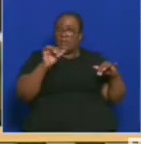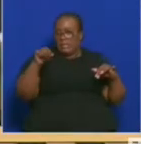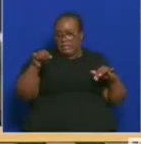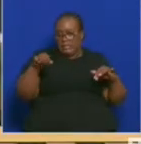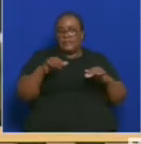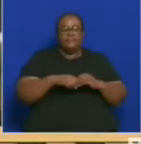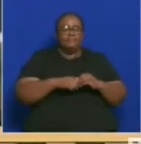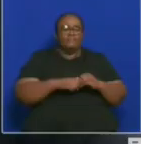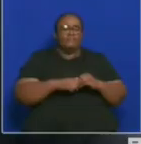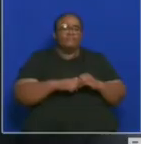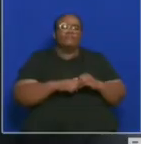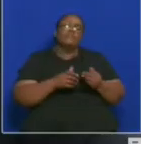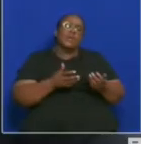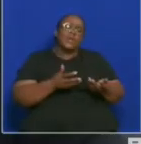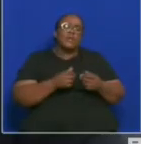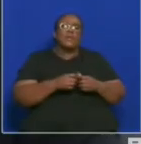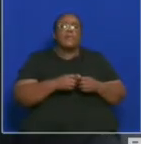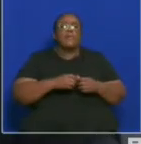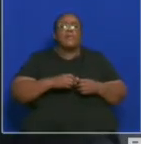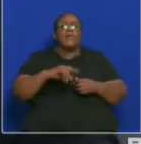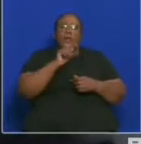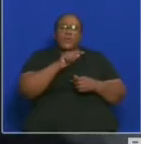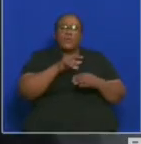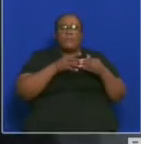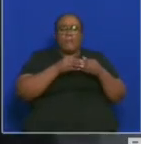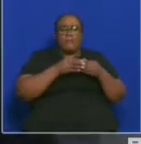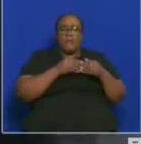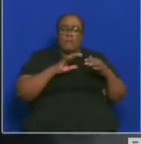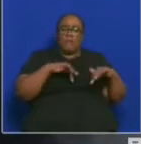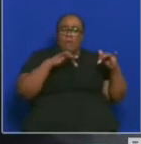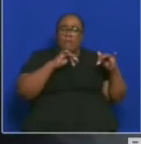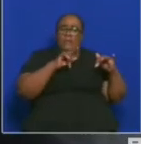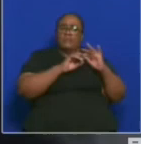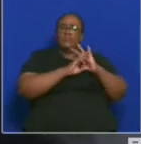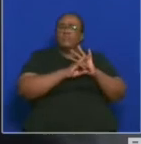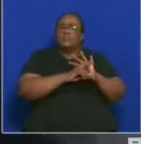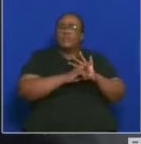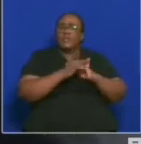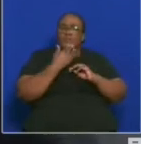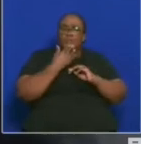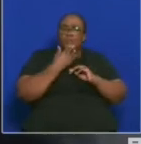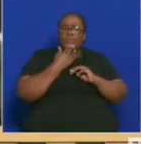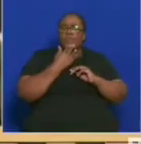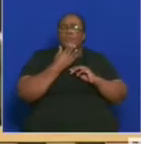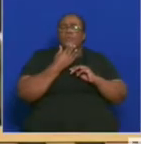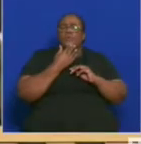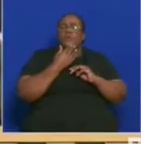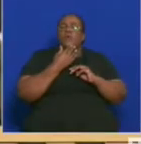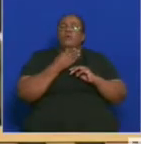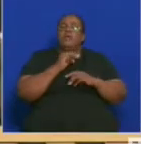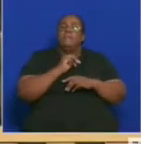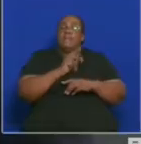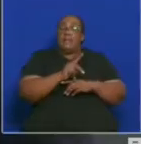And you are a member of Parliament representing the MK Party. Deployed by MK Party.